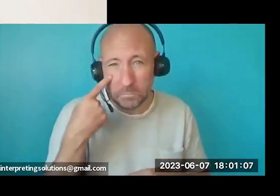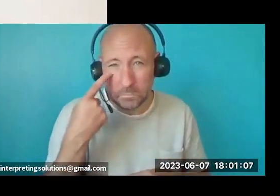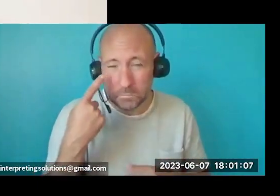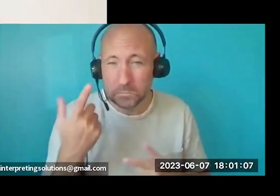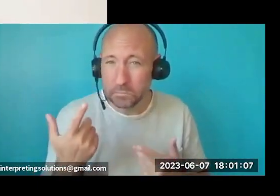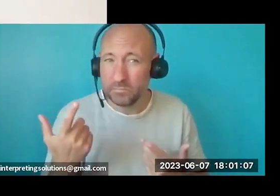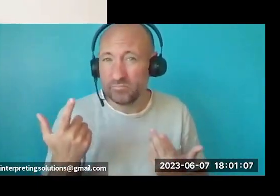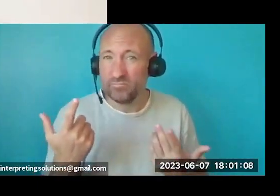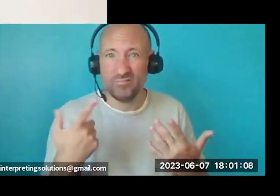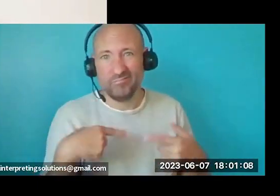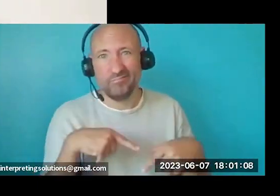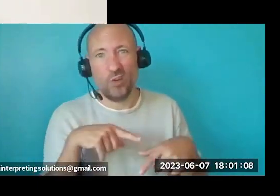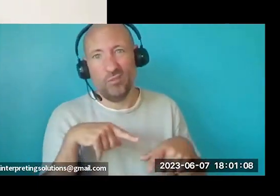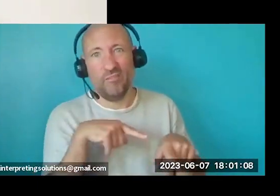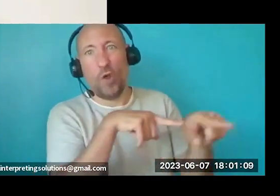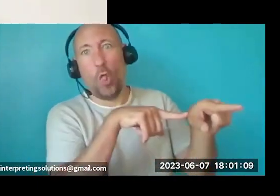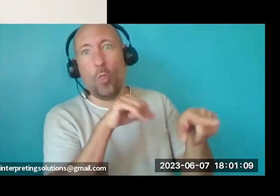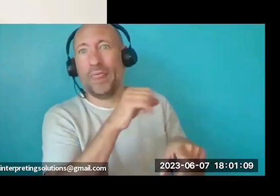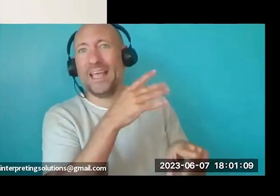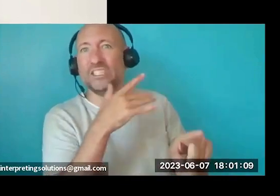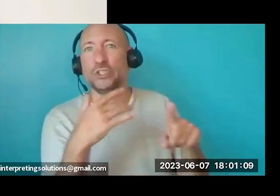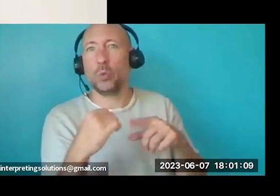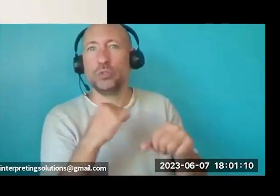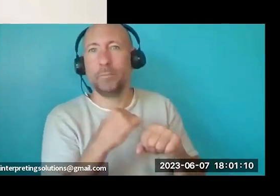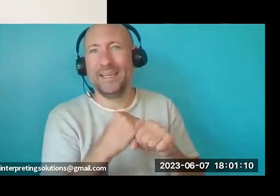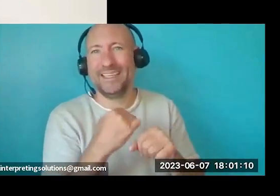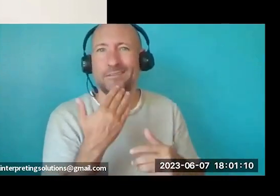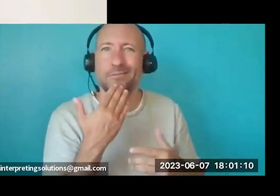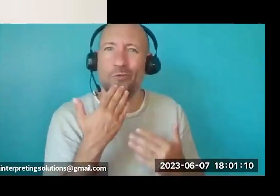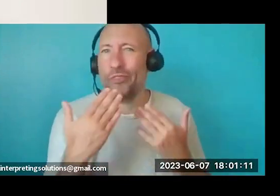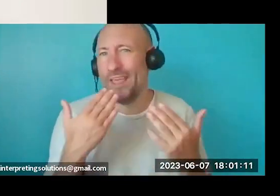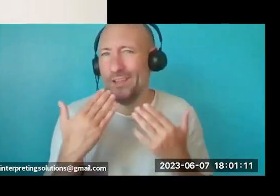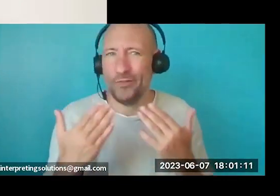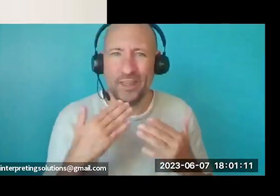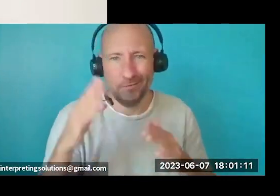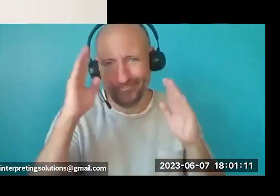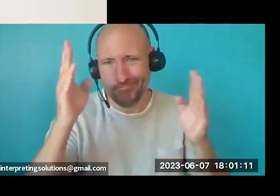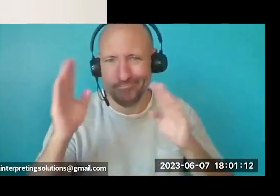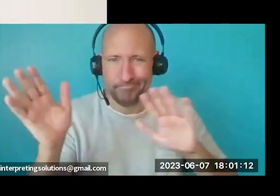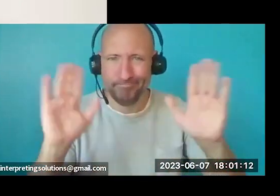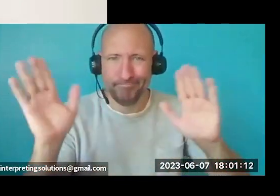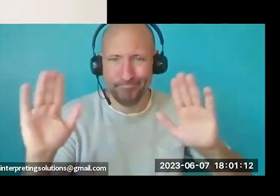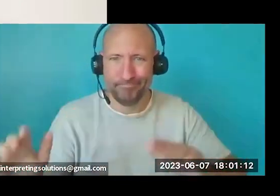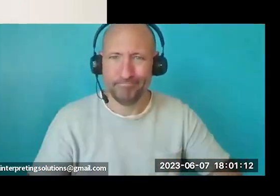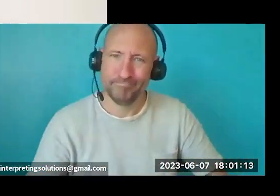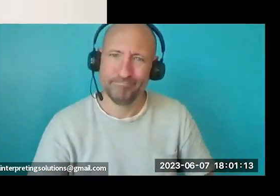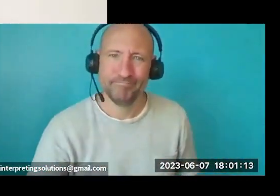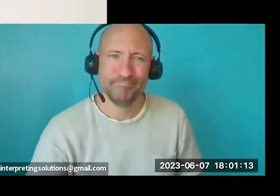follow Stopgap on social media. Thank you. Thanks to you all, and enjoy the evening.